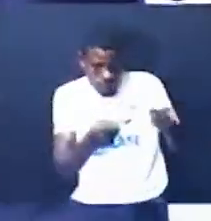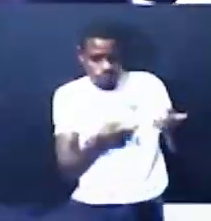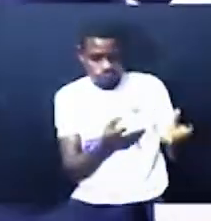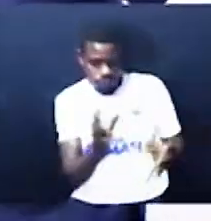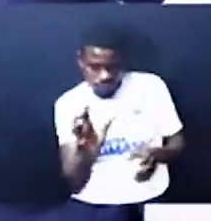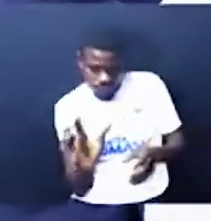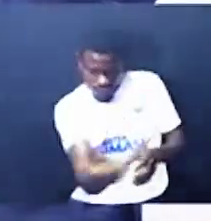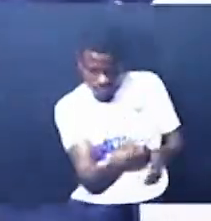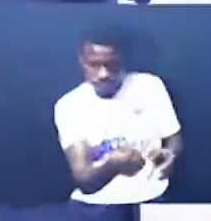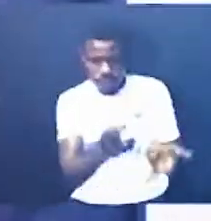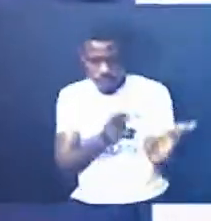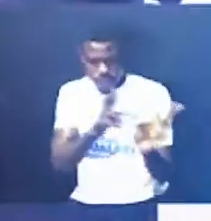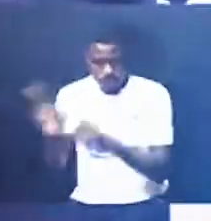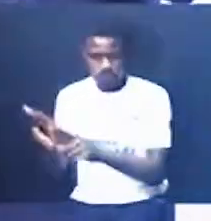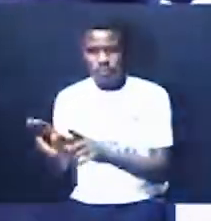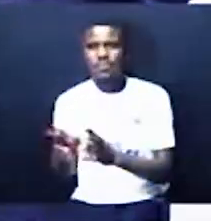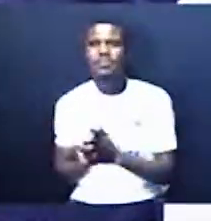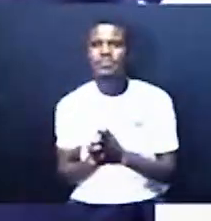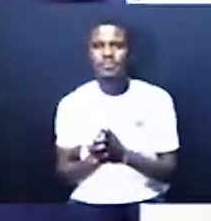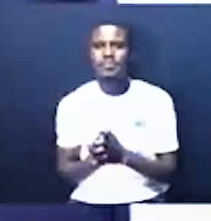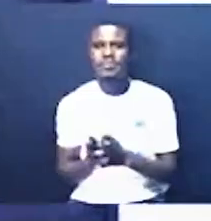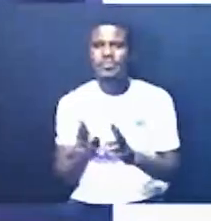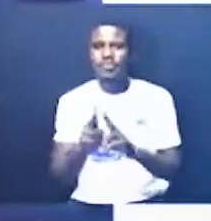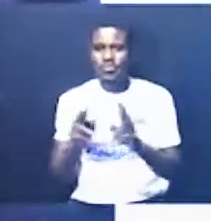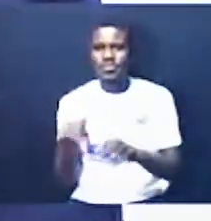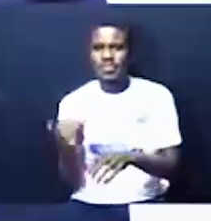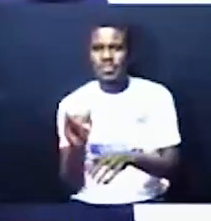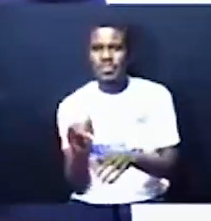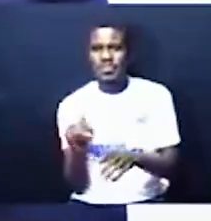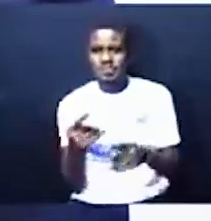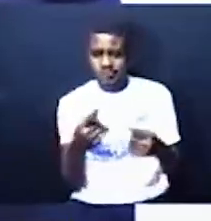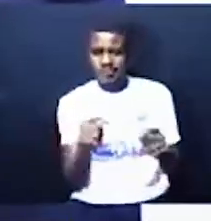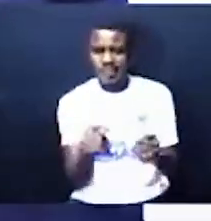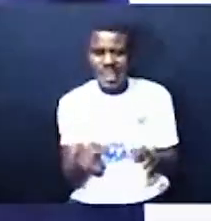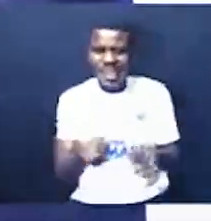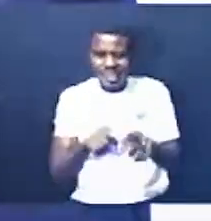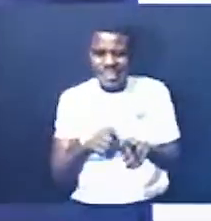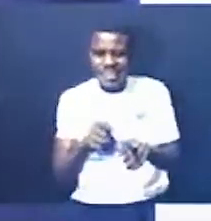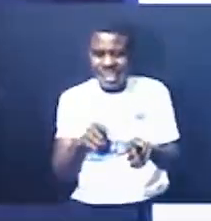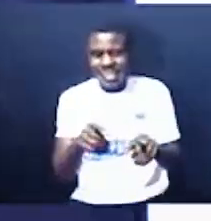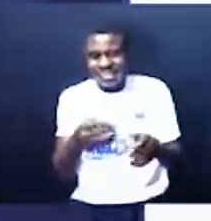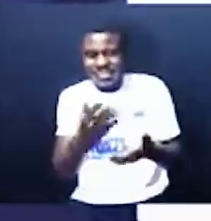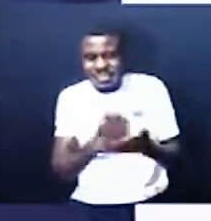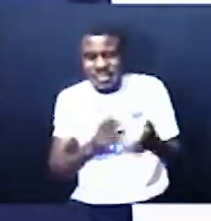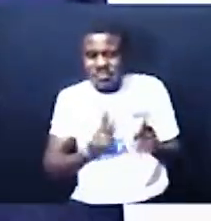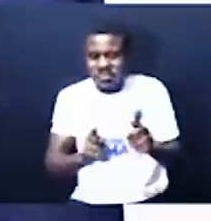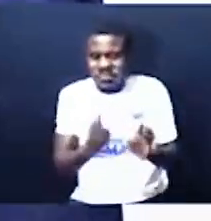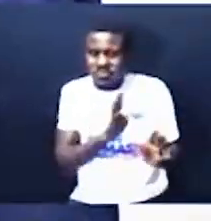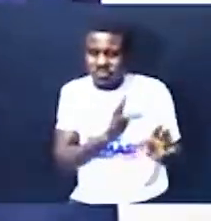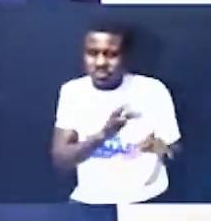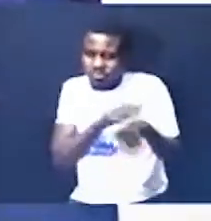strategy. As if we were, some of them were also going to consult.